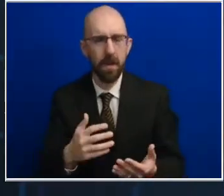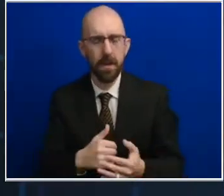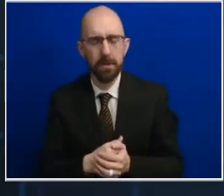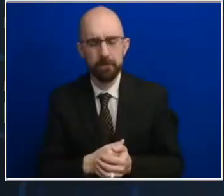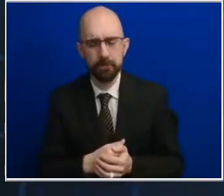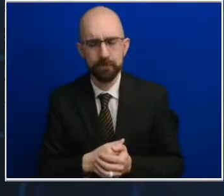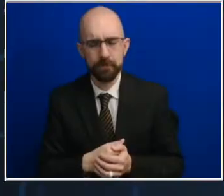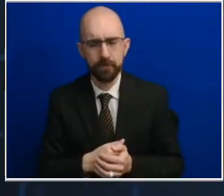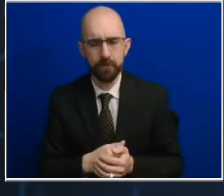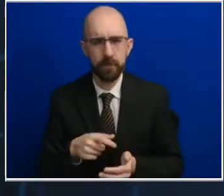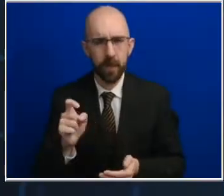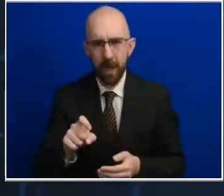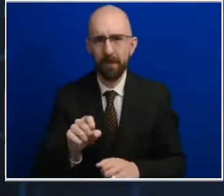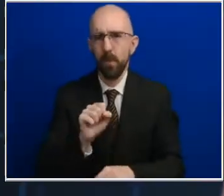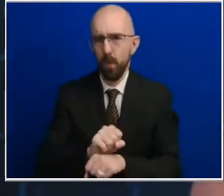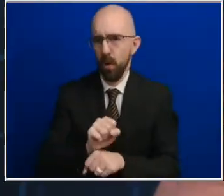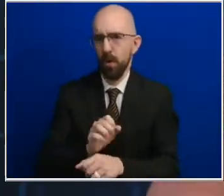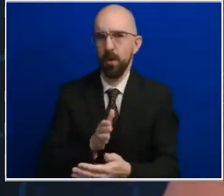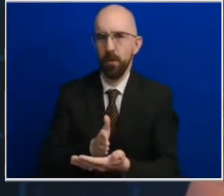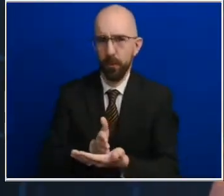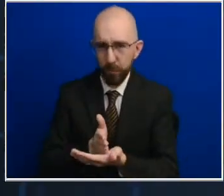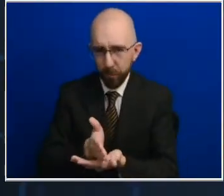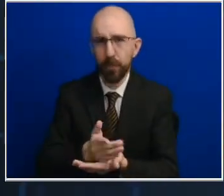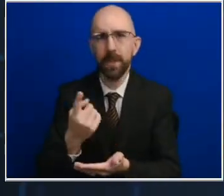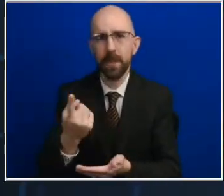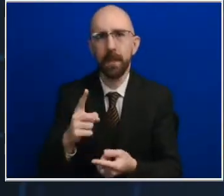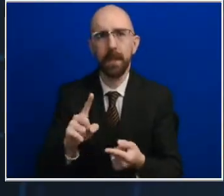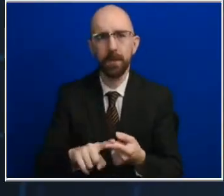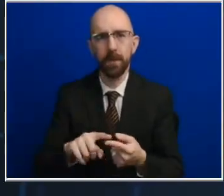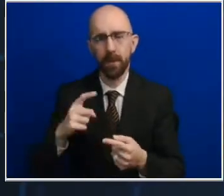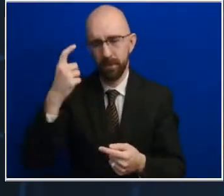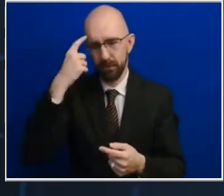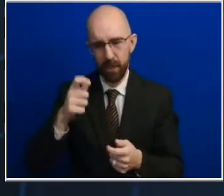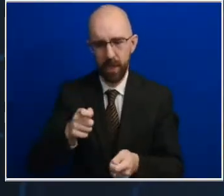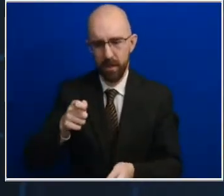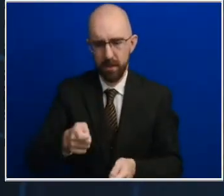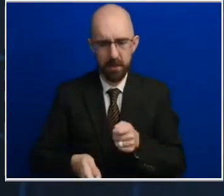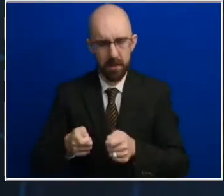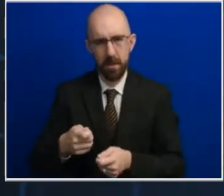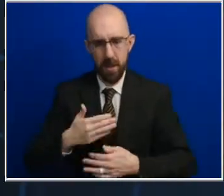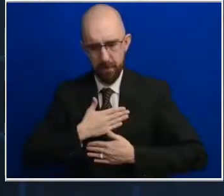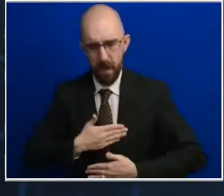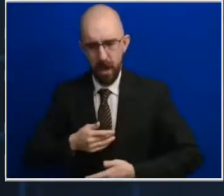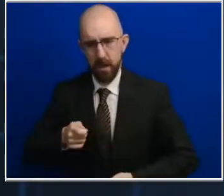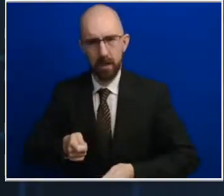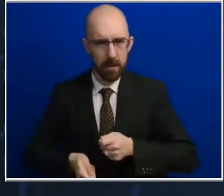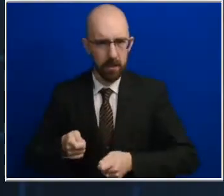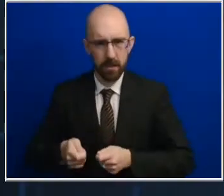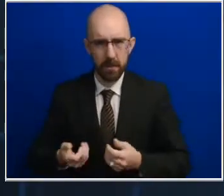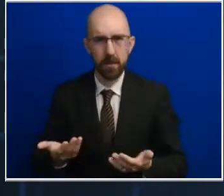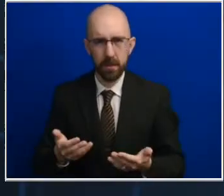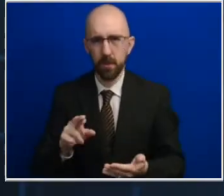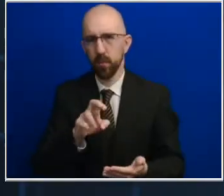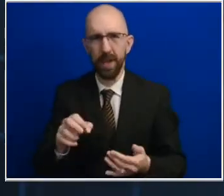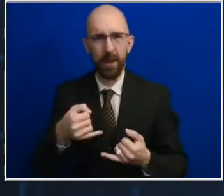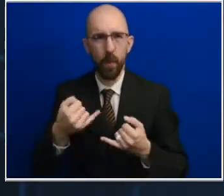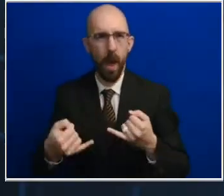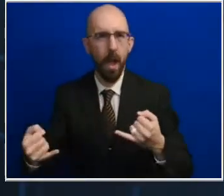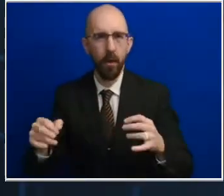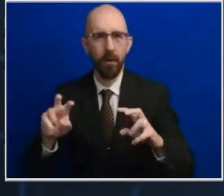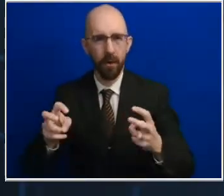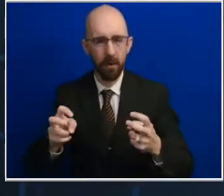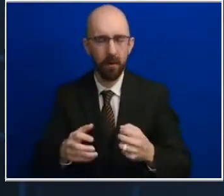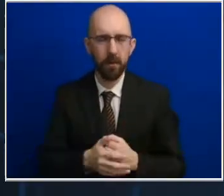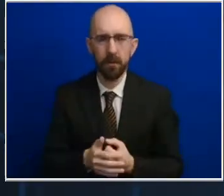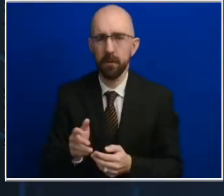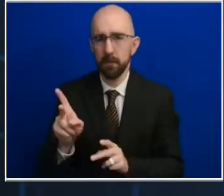that you have to work through to, kind of rewire your brain and body. And so that is, but there are people out there who